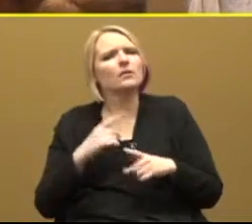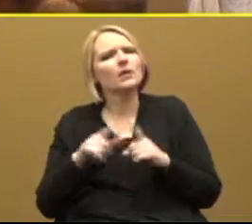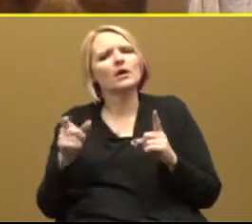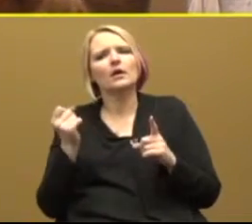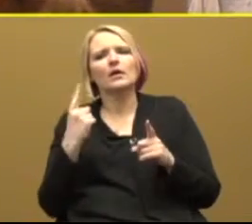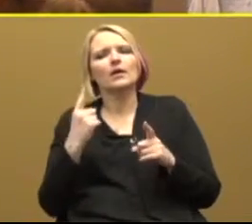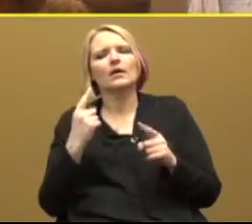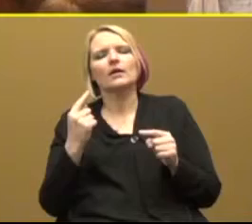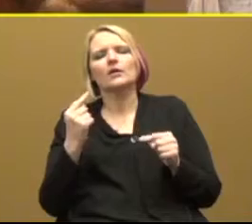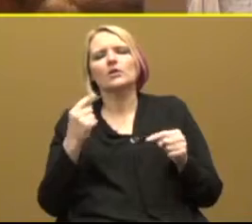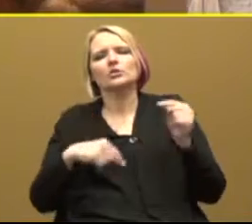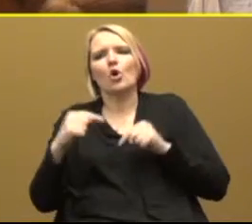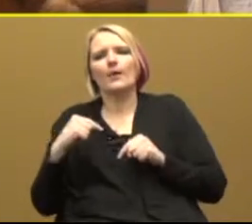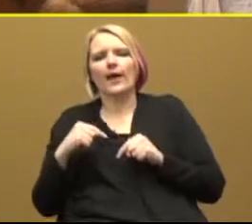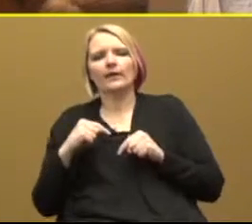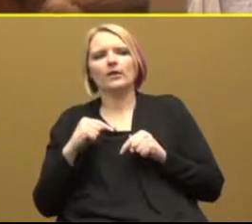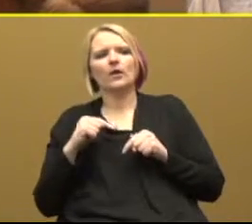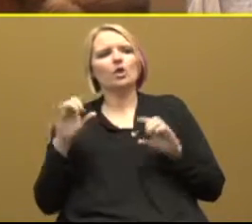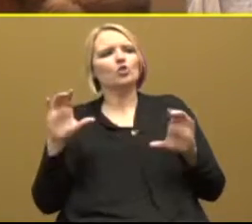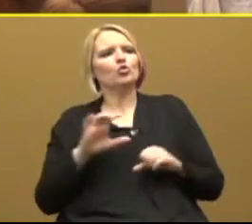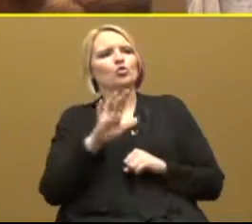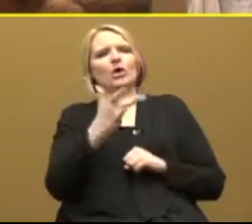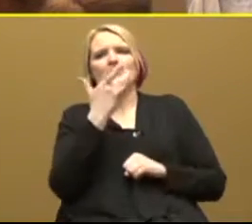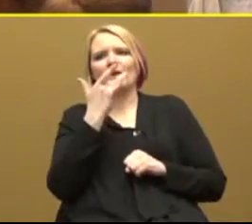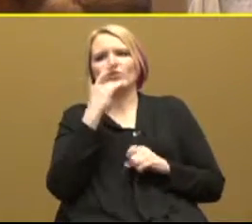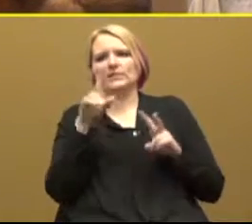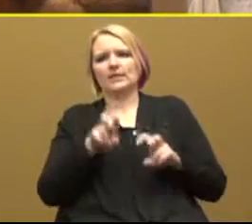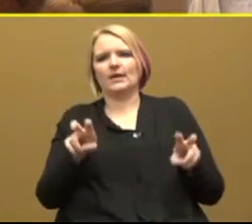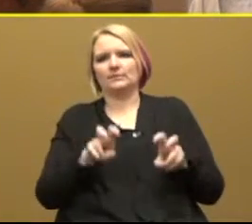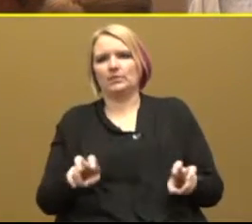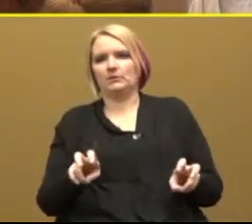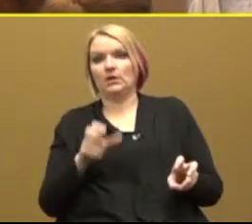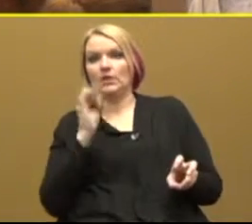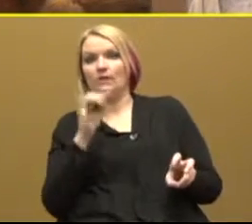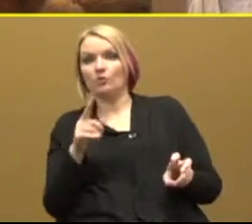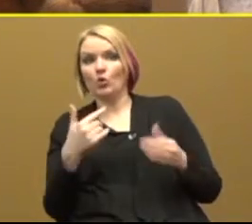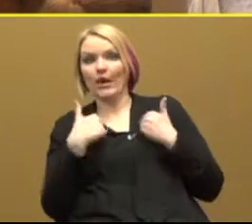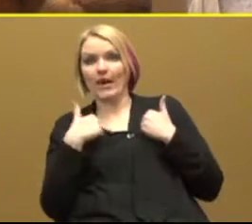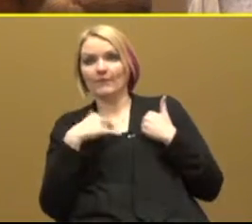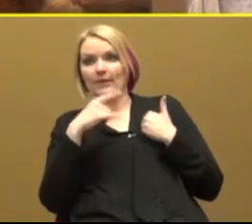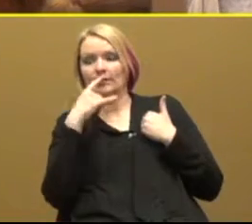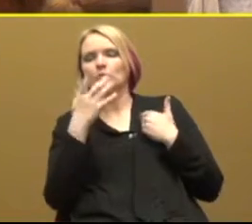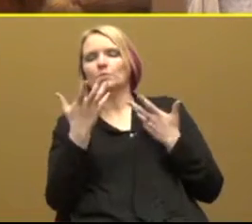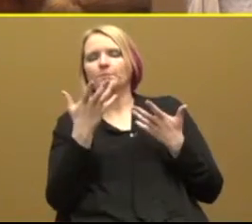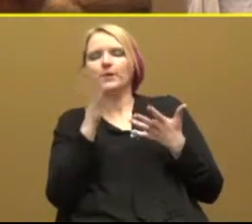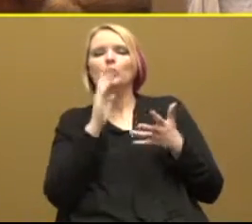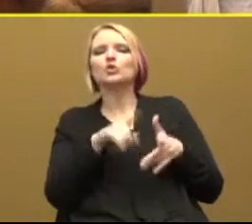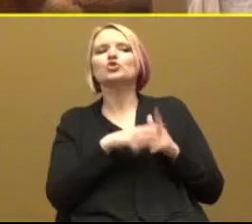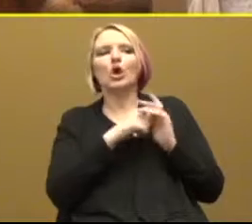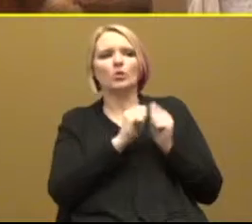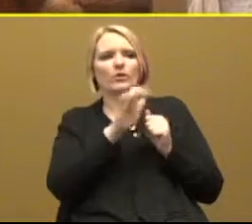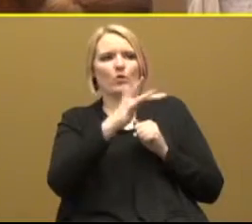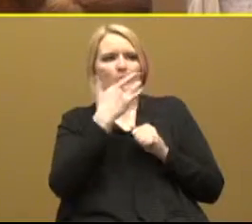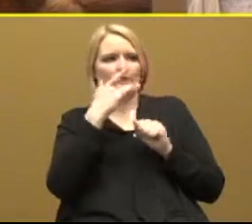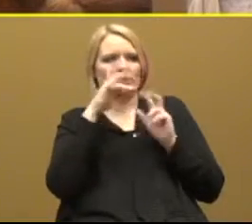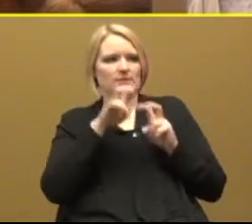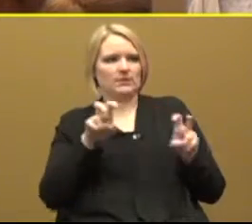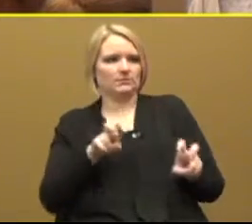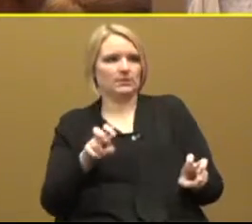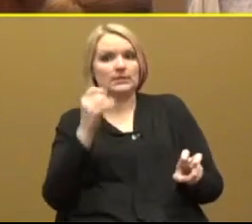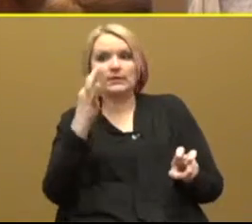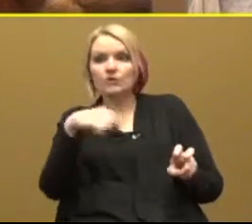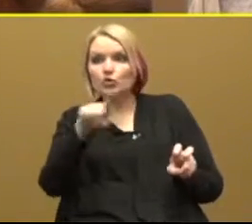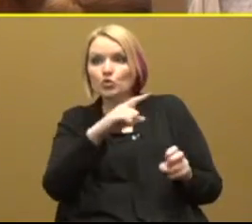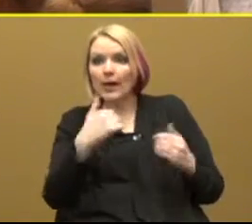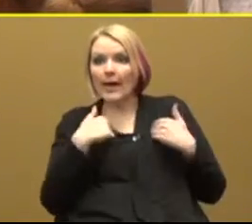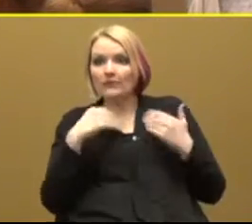goes back to do your preference assessment. And if you have kids, it all starts with your preference assessment. That's it. If you have